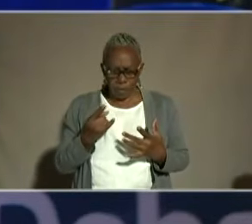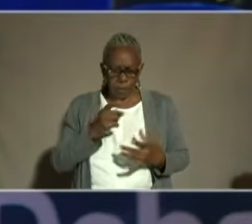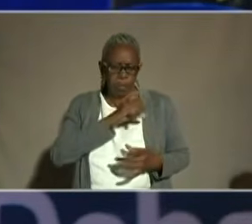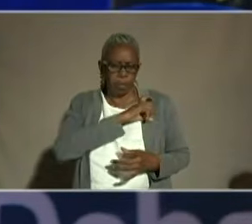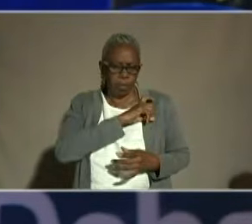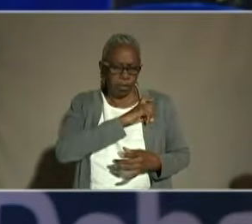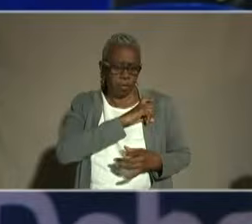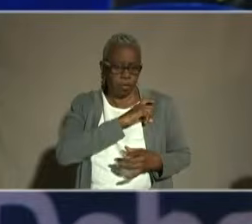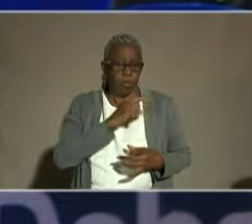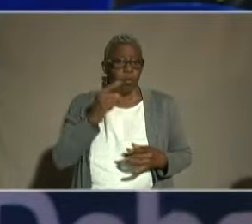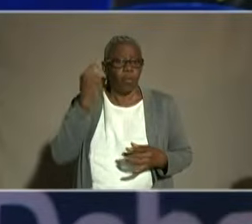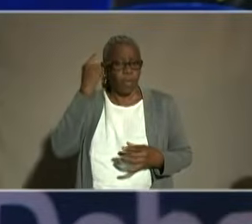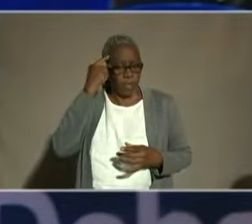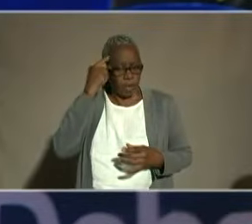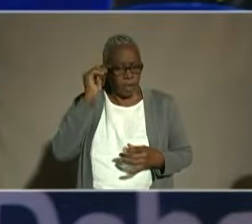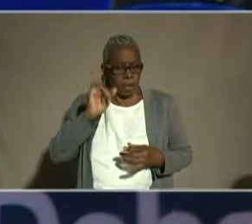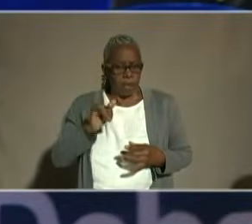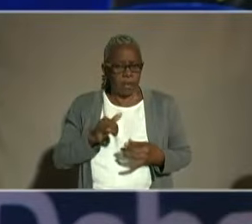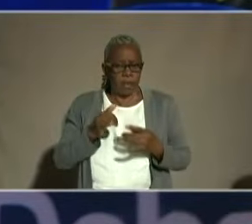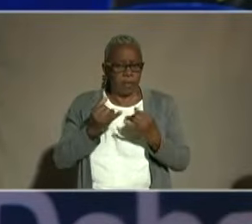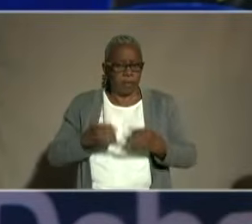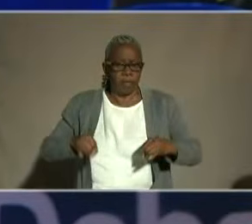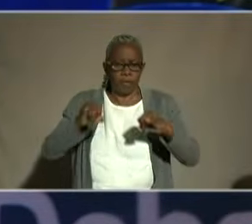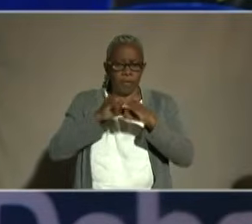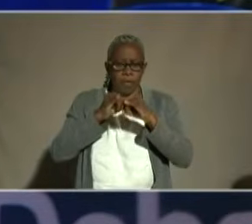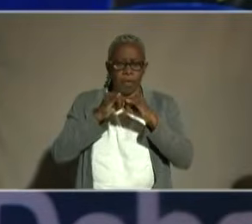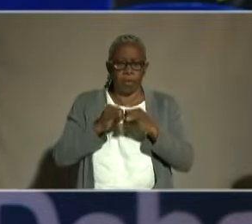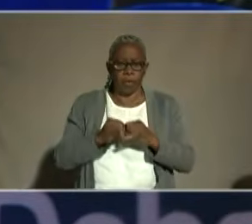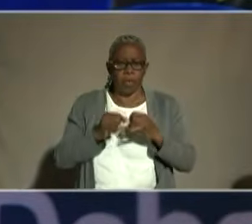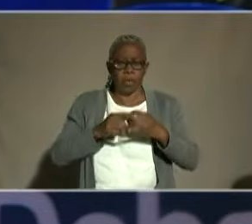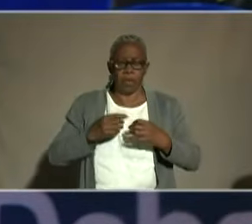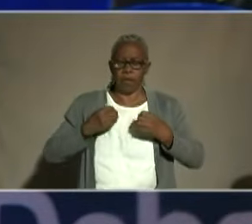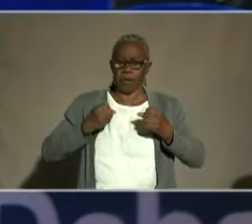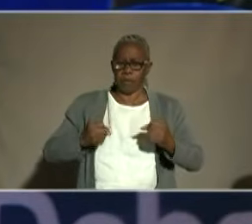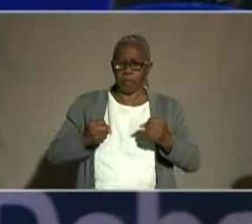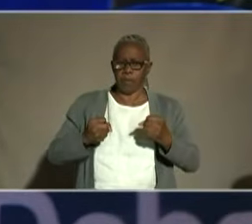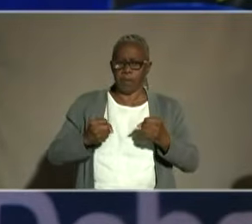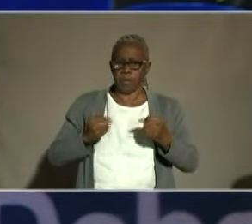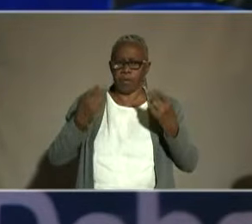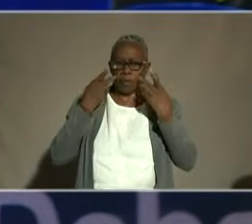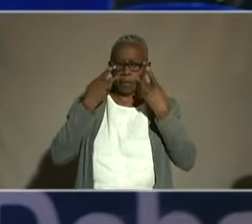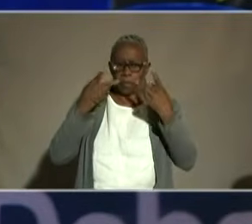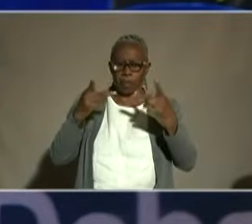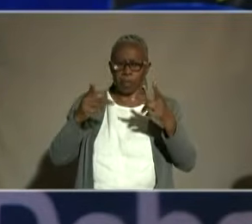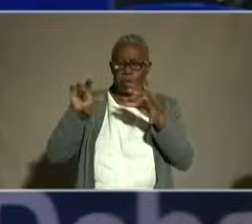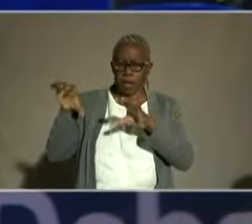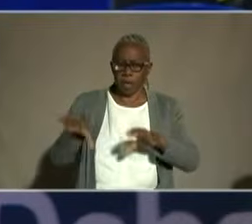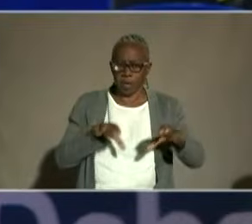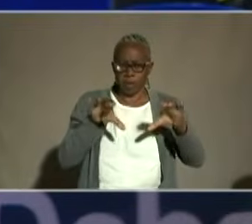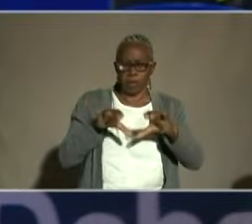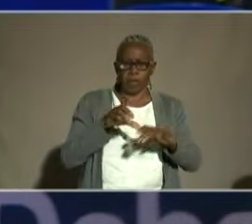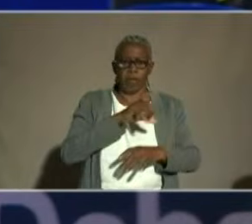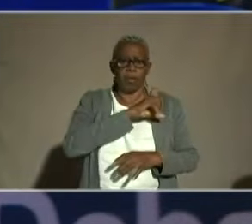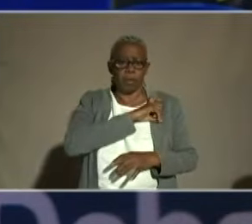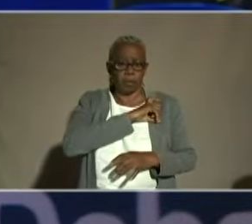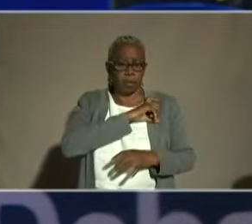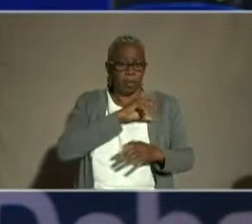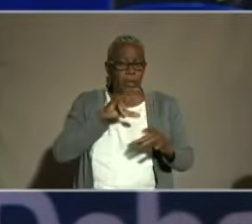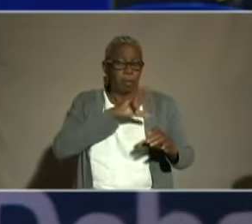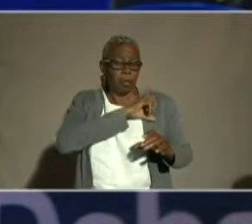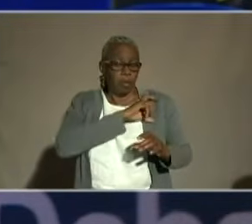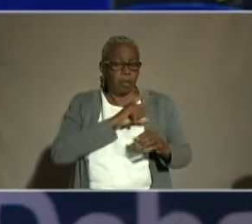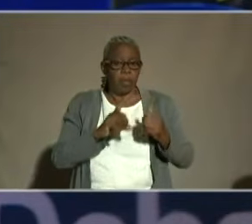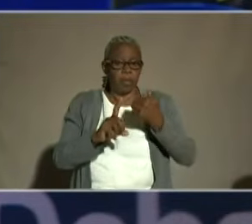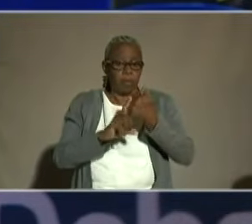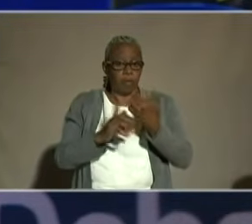as absolutely important in giving confidence to the public regarding the actions of the police force. And the police themselves want